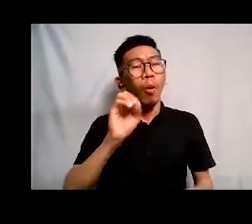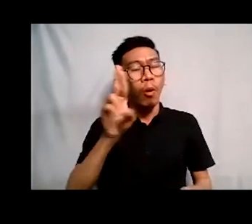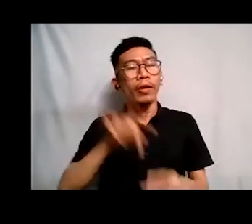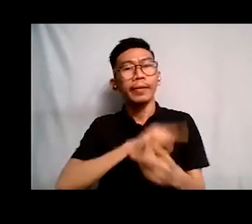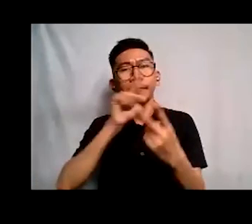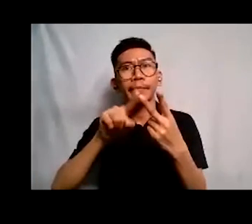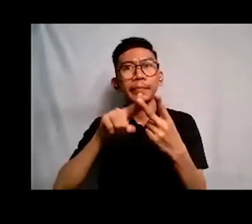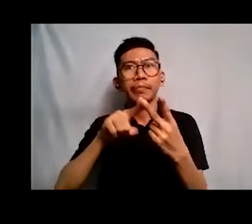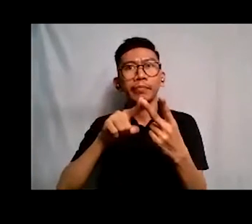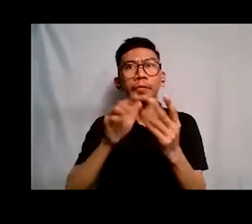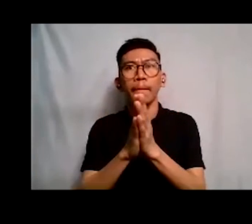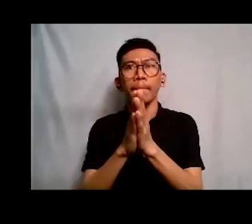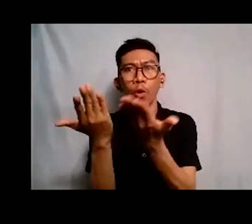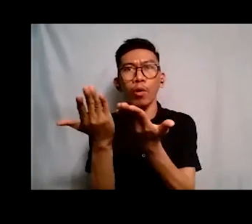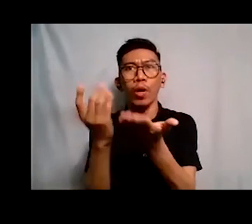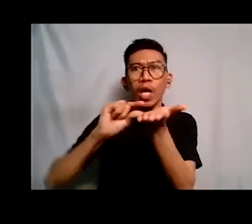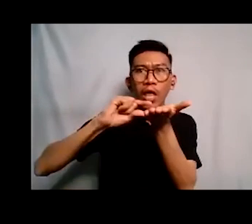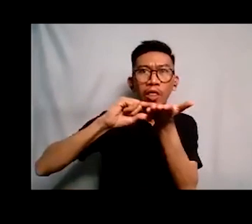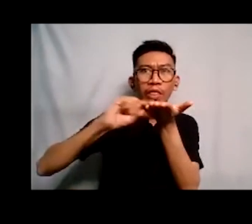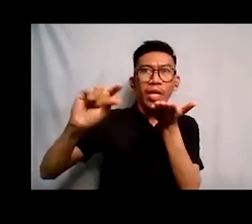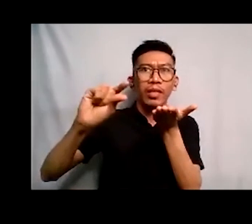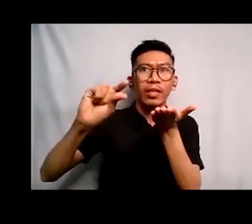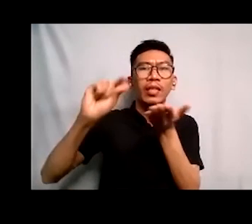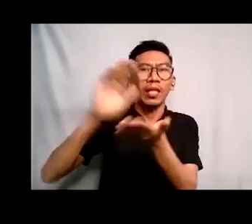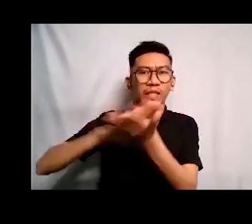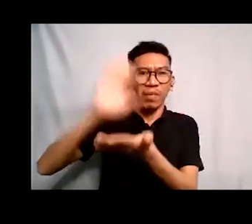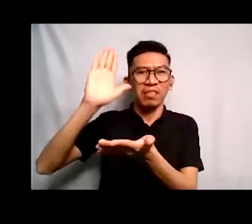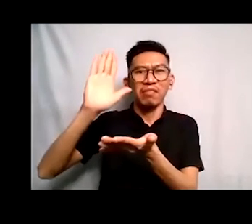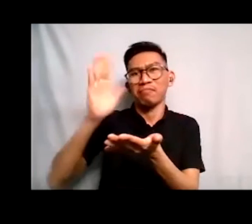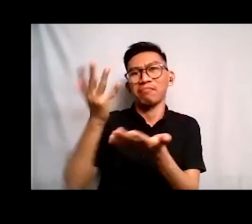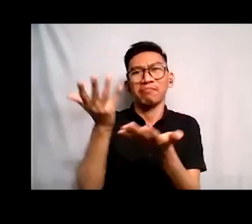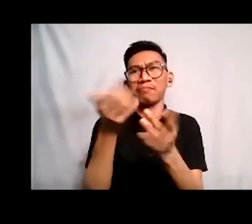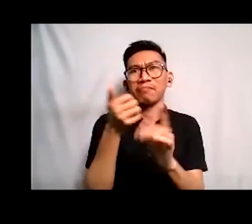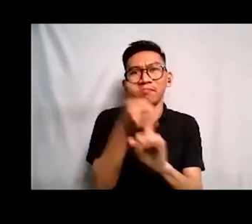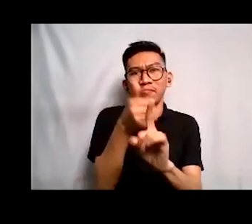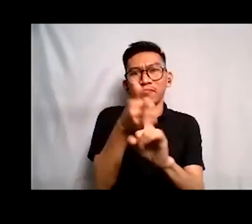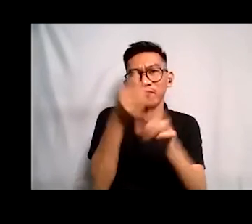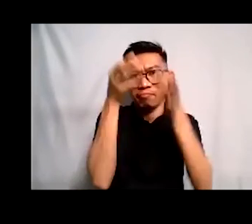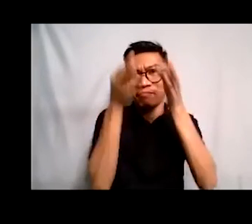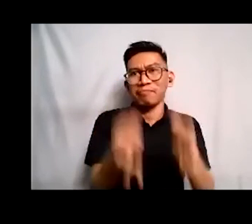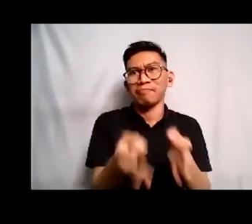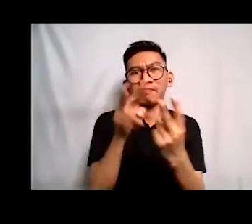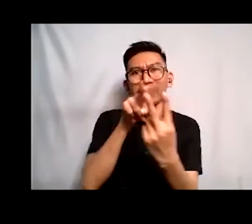book, thin, expensive. It's your decision.